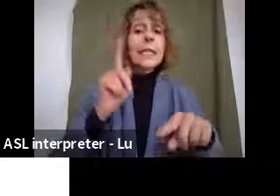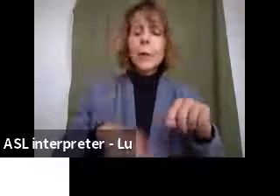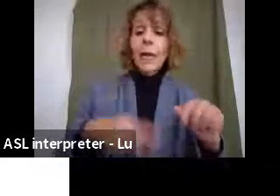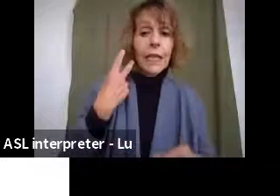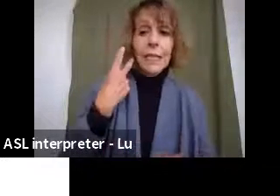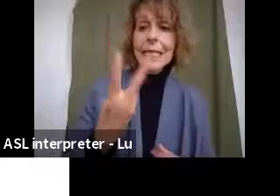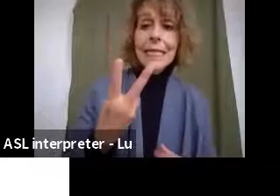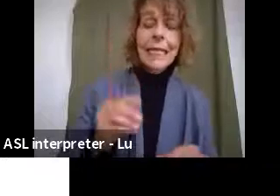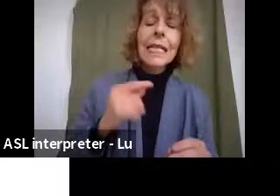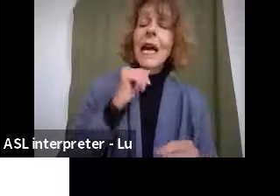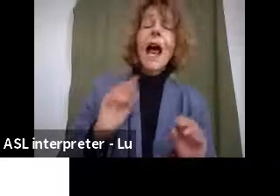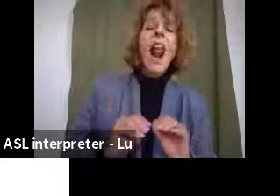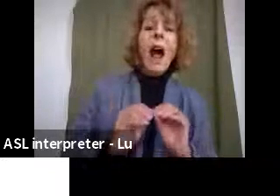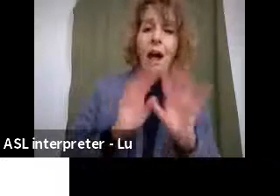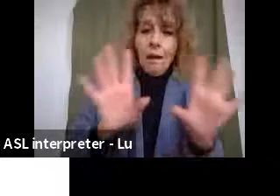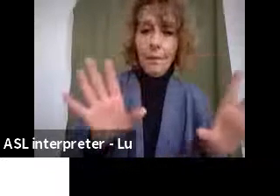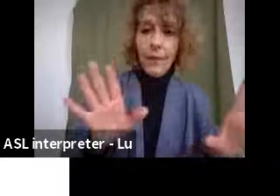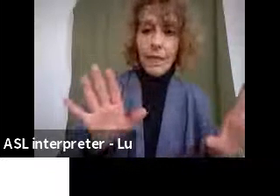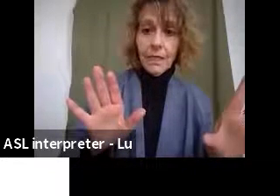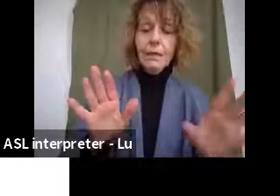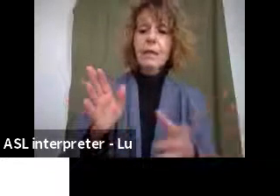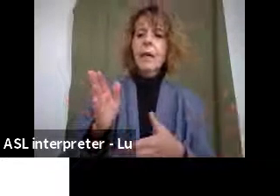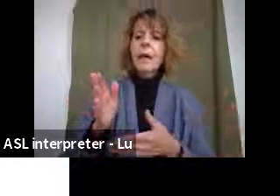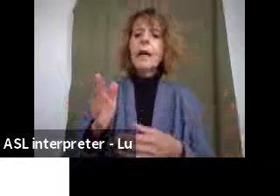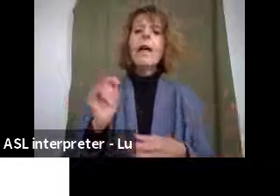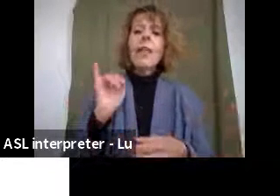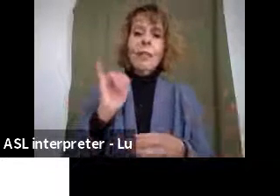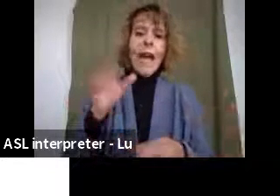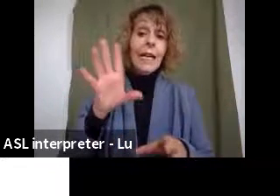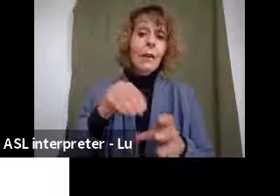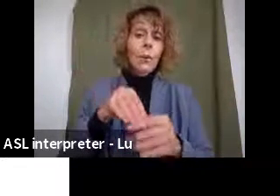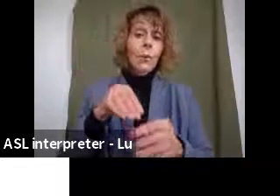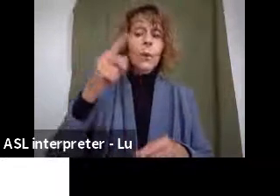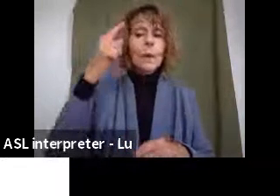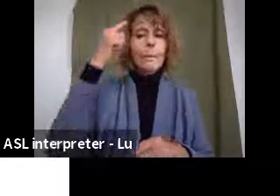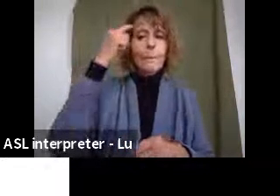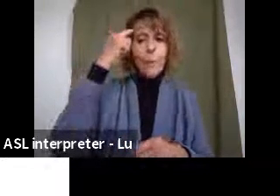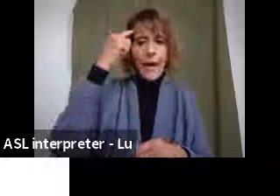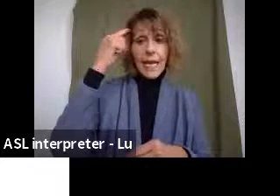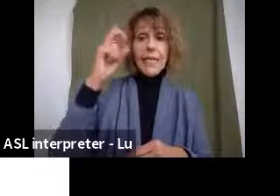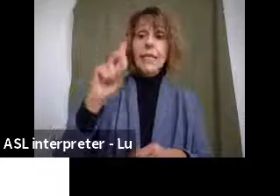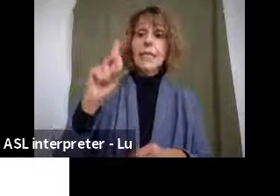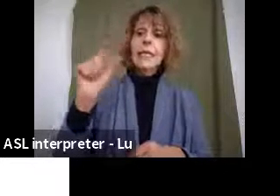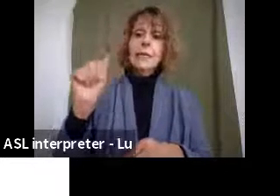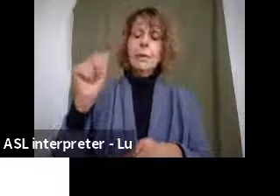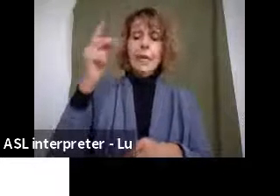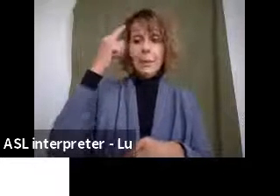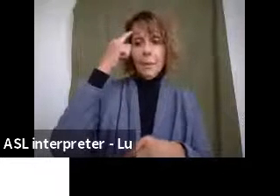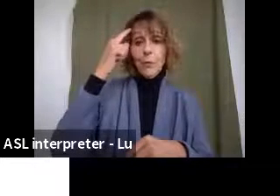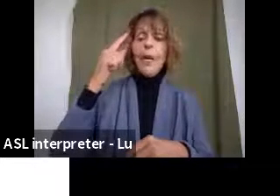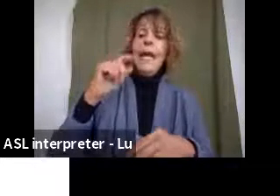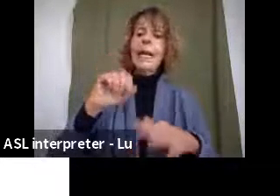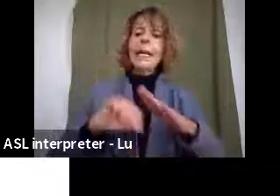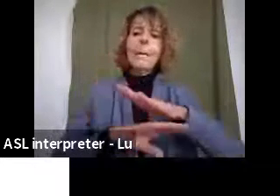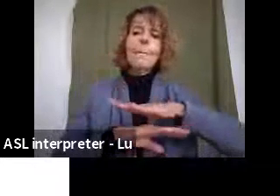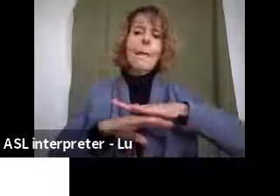85% of people with disabilities have a brain-based disability. So you may or may not be aware